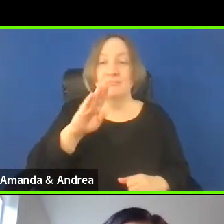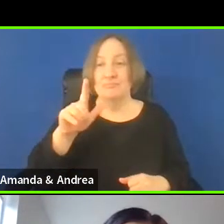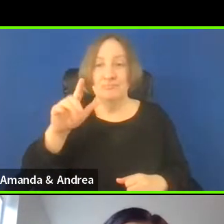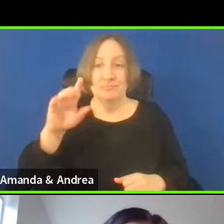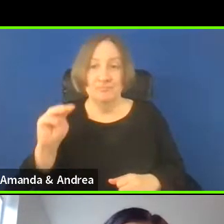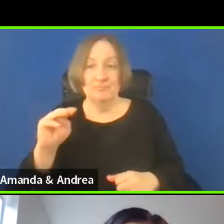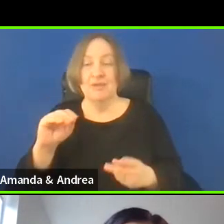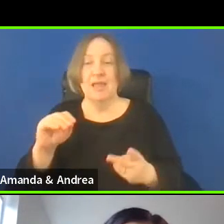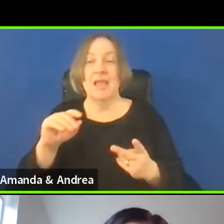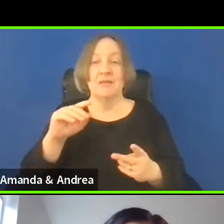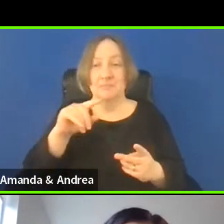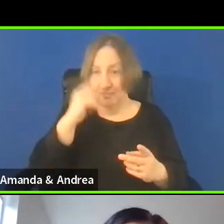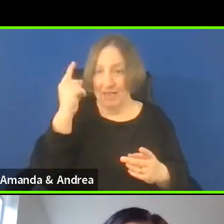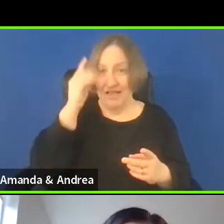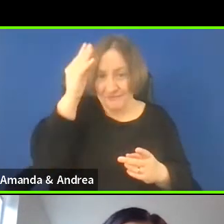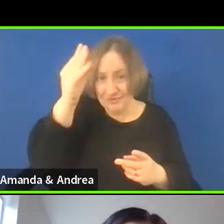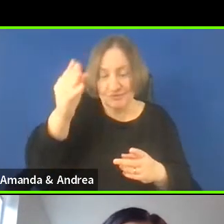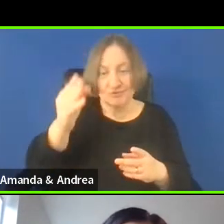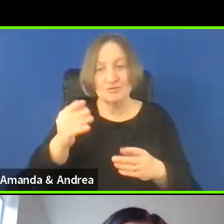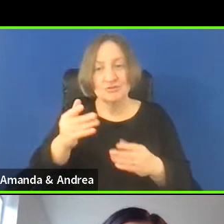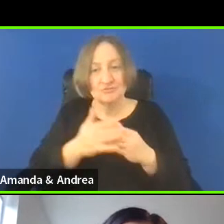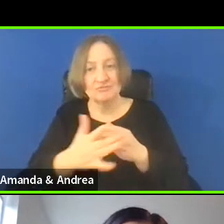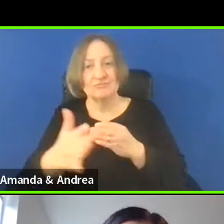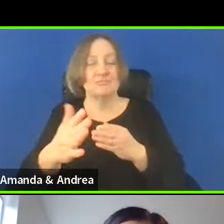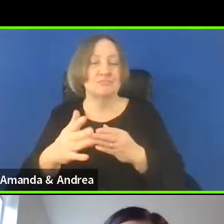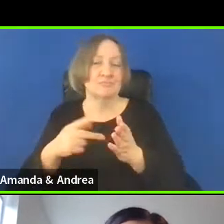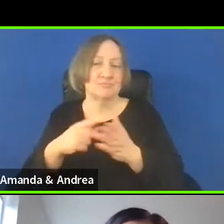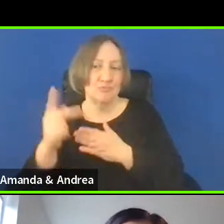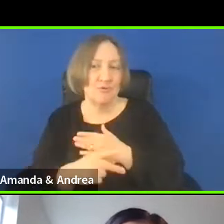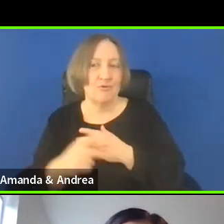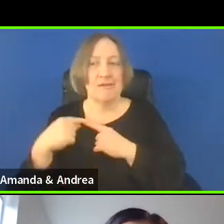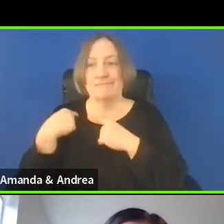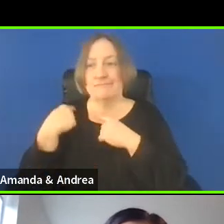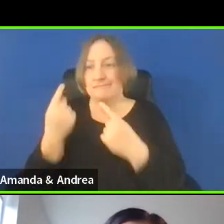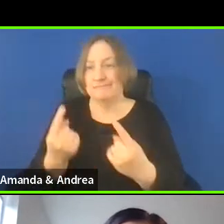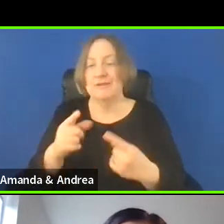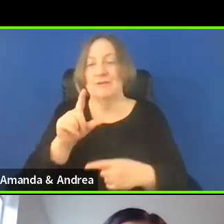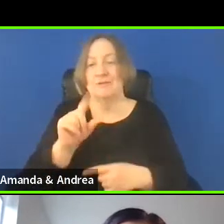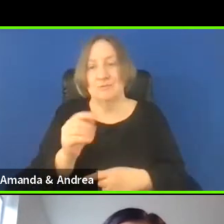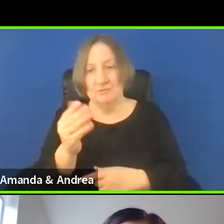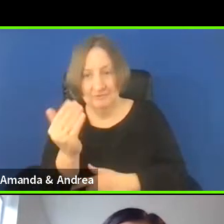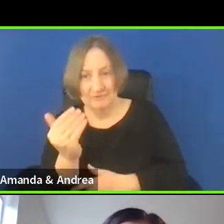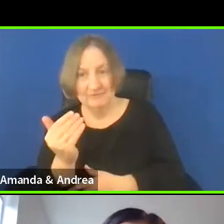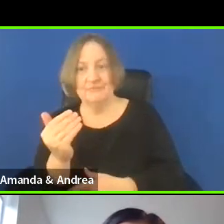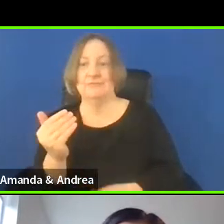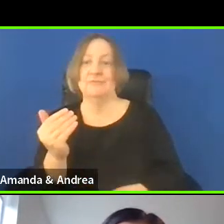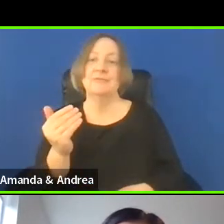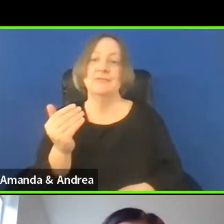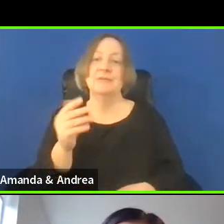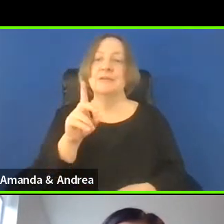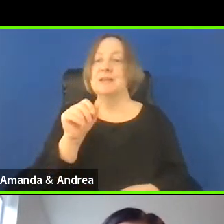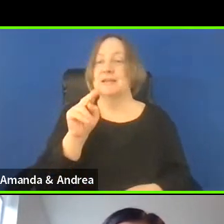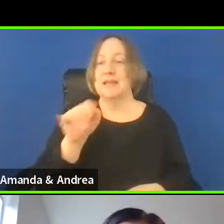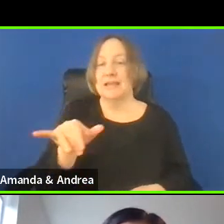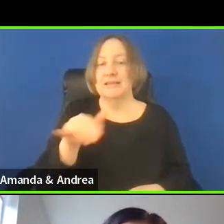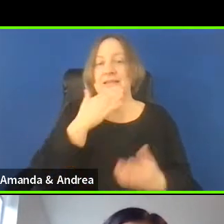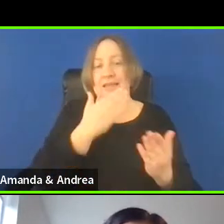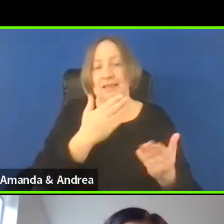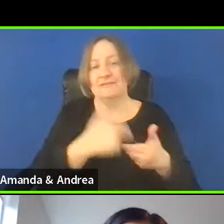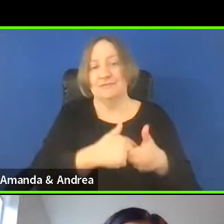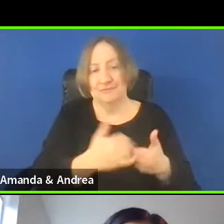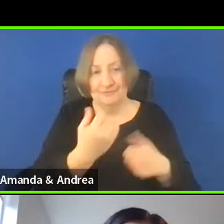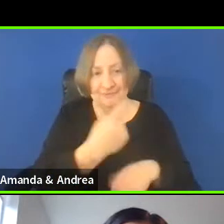Black Lives Matter and Black Futures Forward programming has been going on since 2015. And Danny, thank you for being here